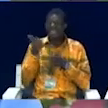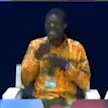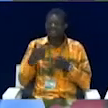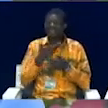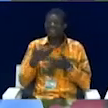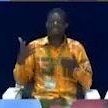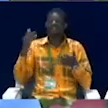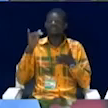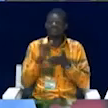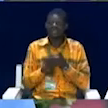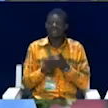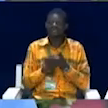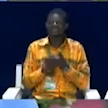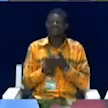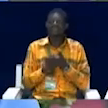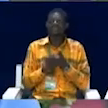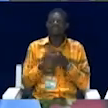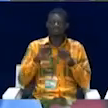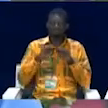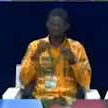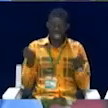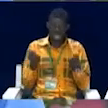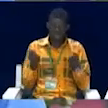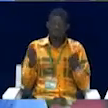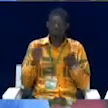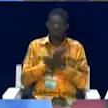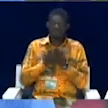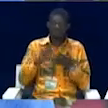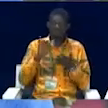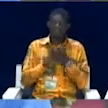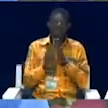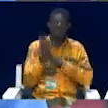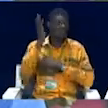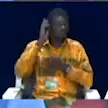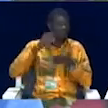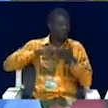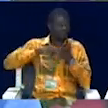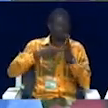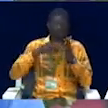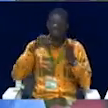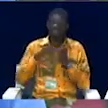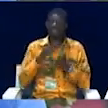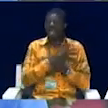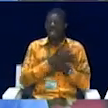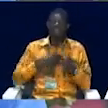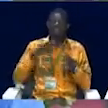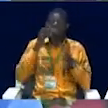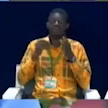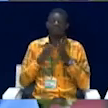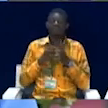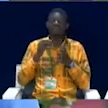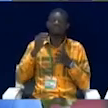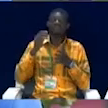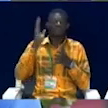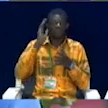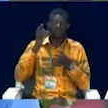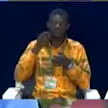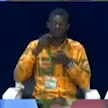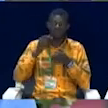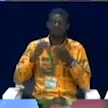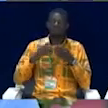that is damaged, God will repair it for us. And if it is damaged beyond